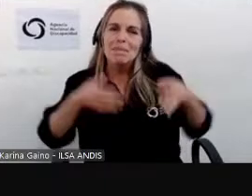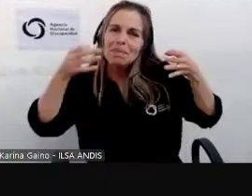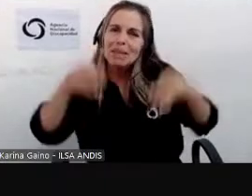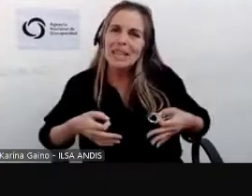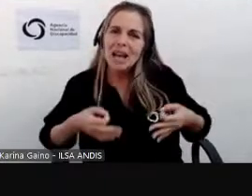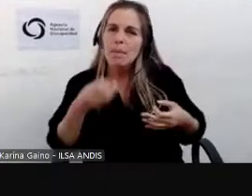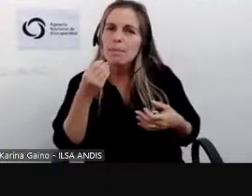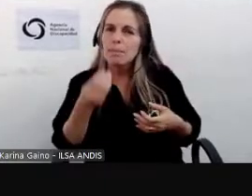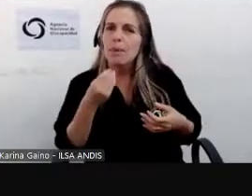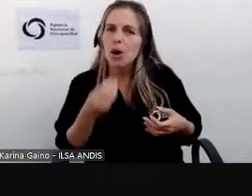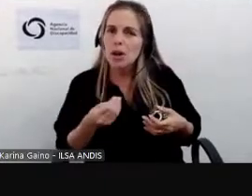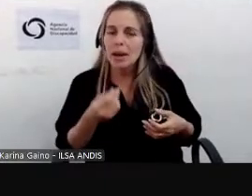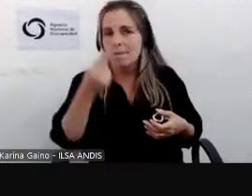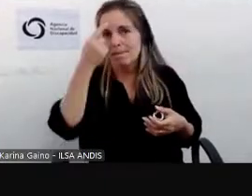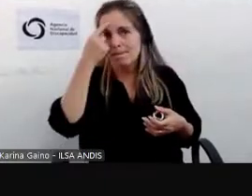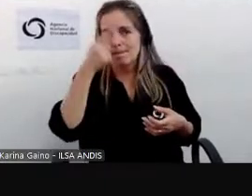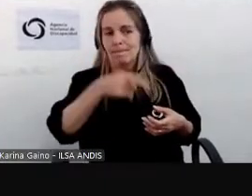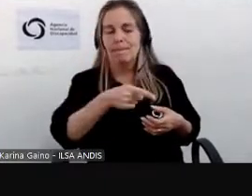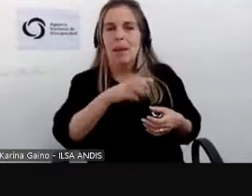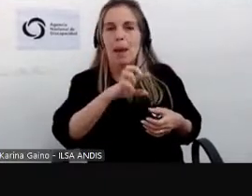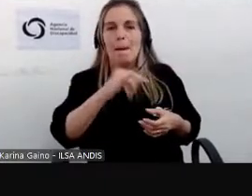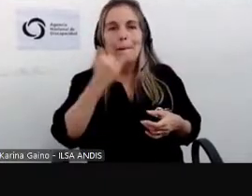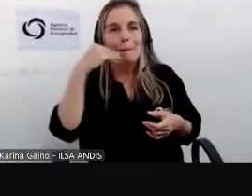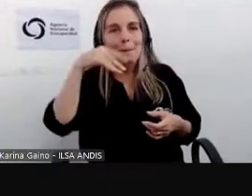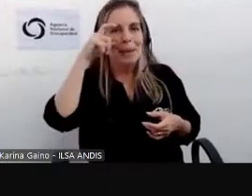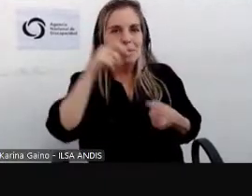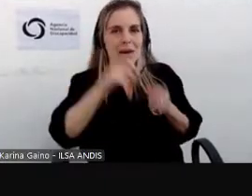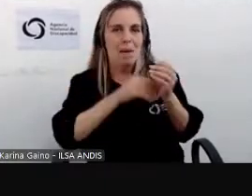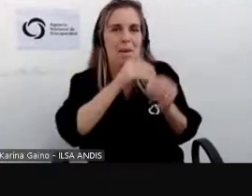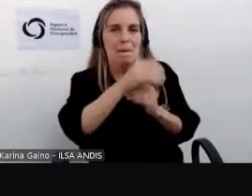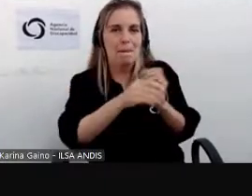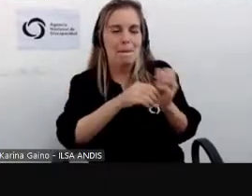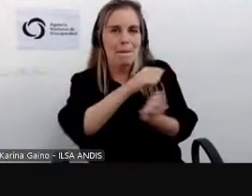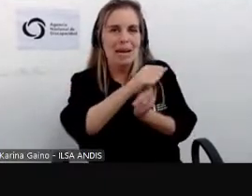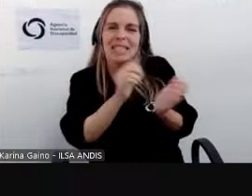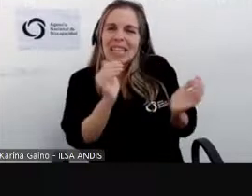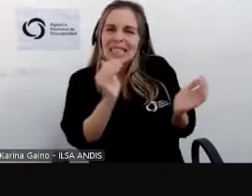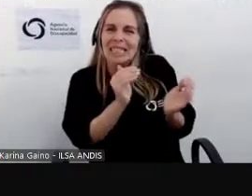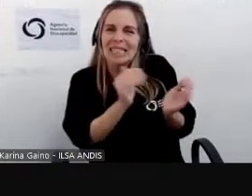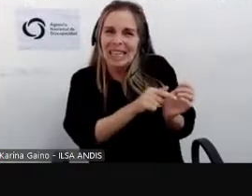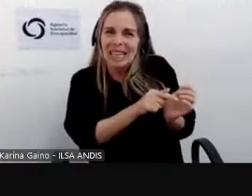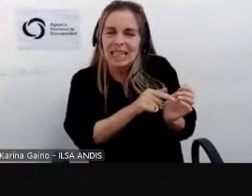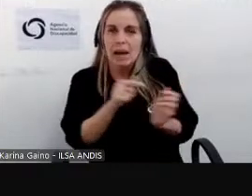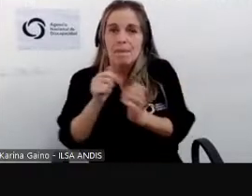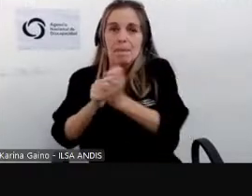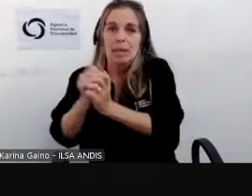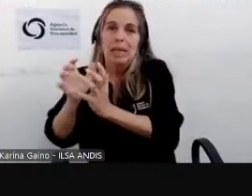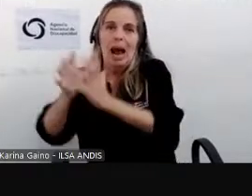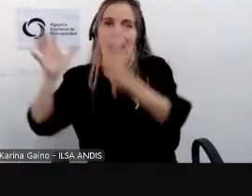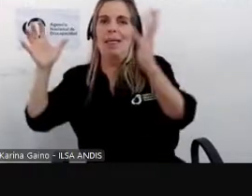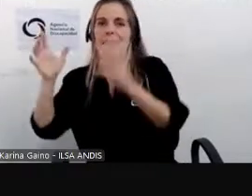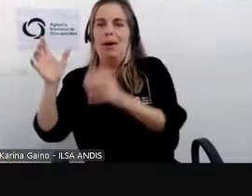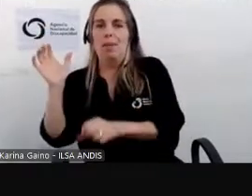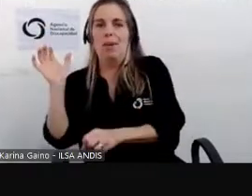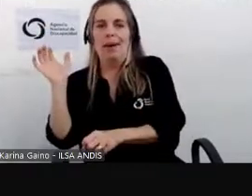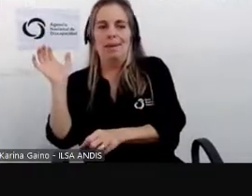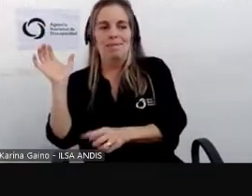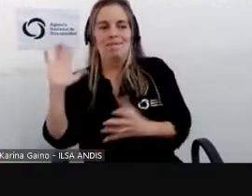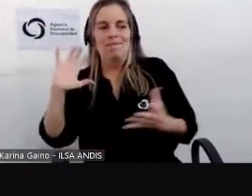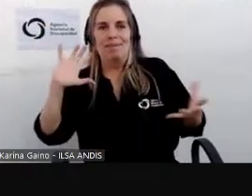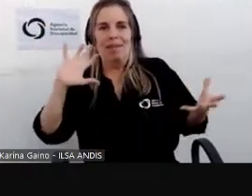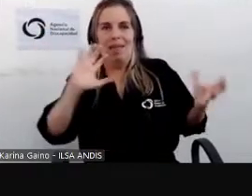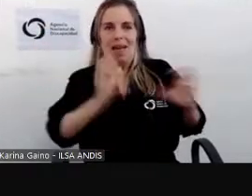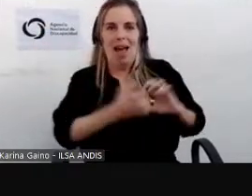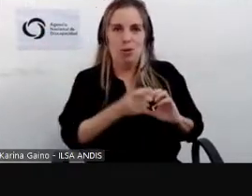why can this person appear before this instance? For example, because they consider that the